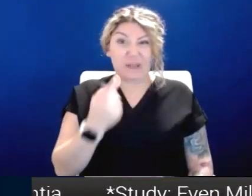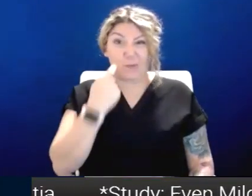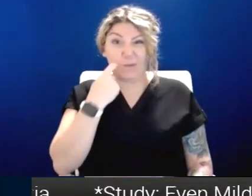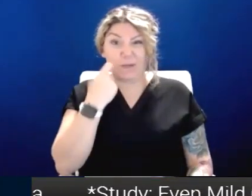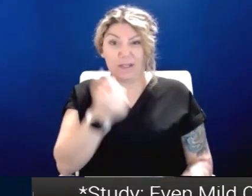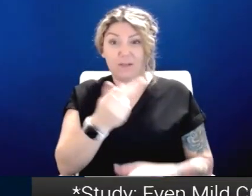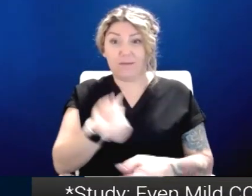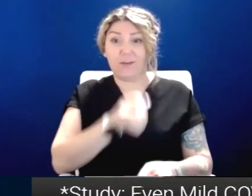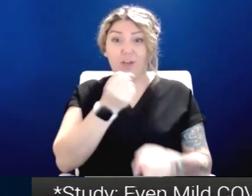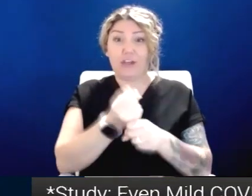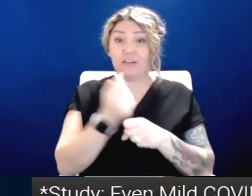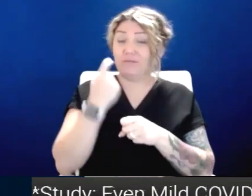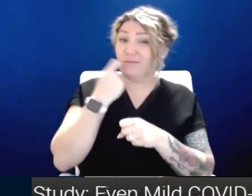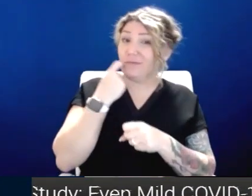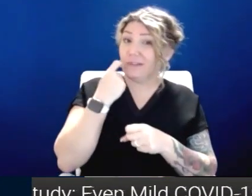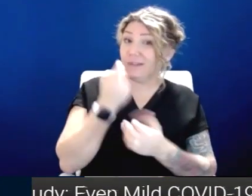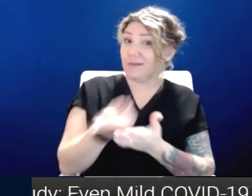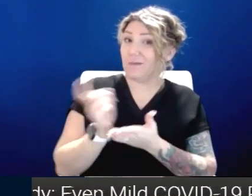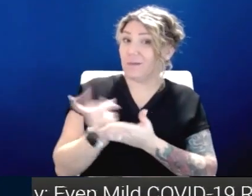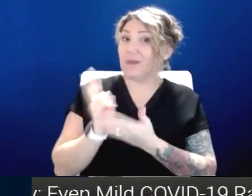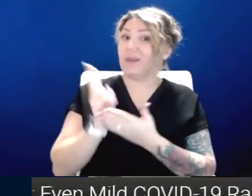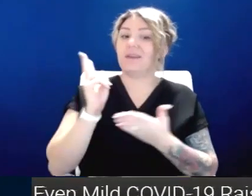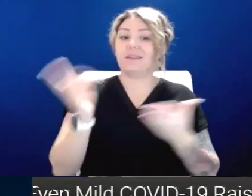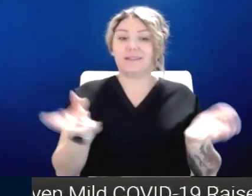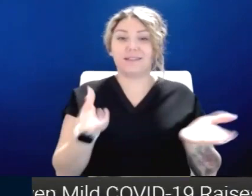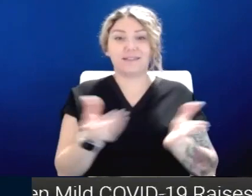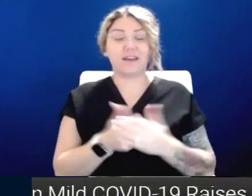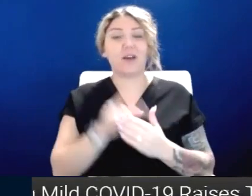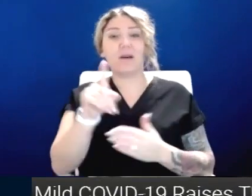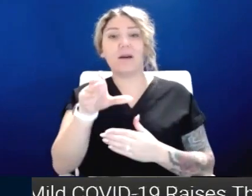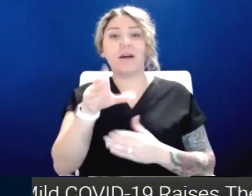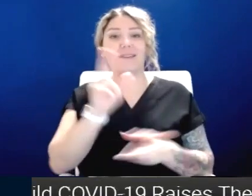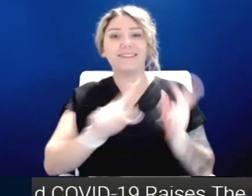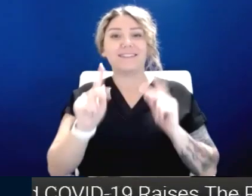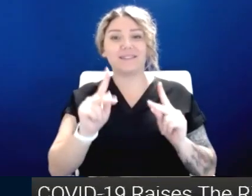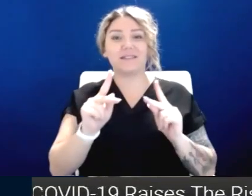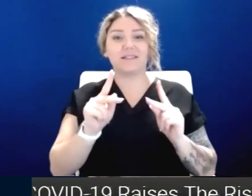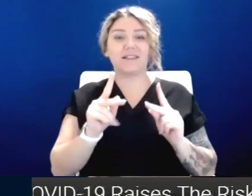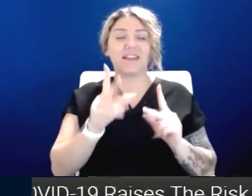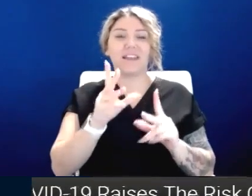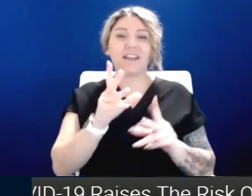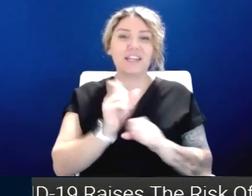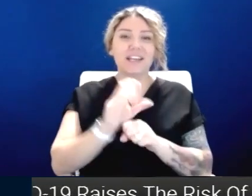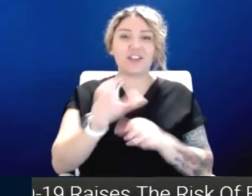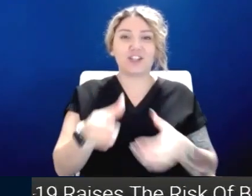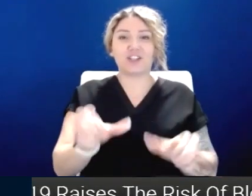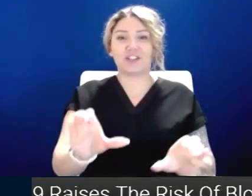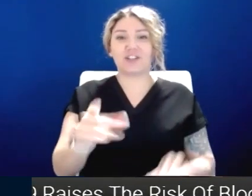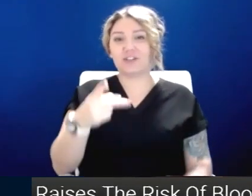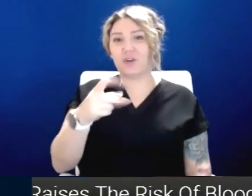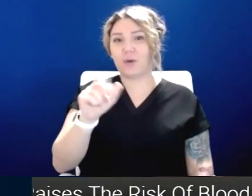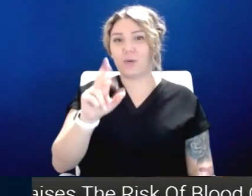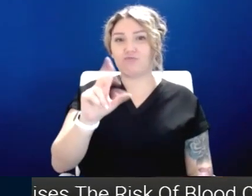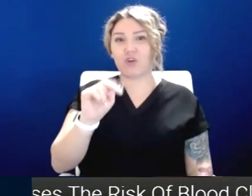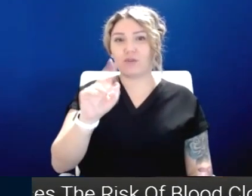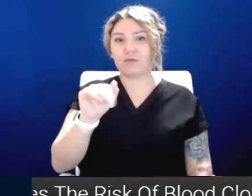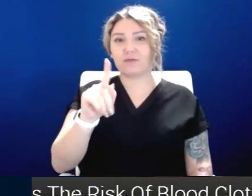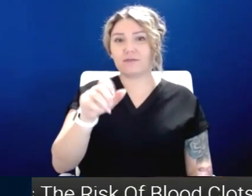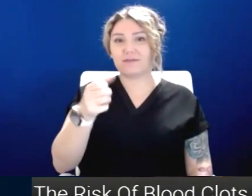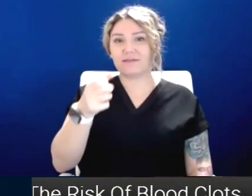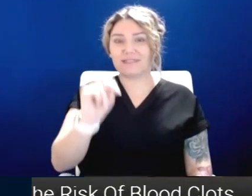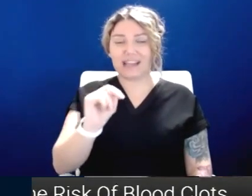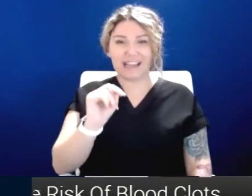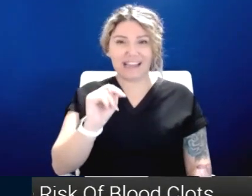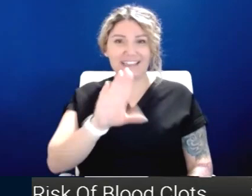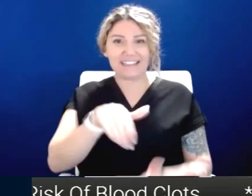last weeks, we've really been ramping it up here. Hundreds of people got their chance to check out the new Proton Center here at the University of Kansas Health System.